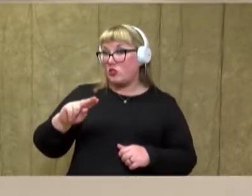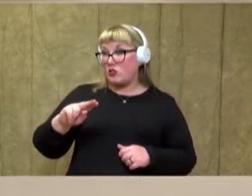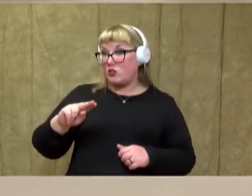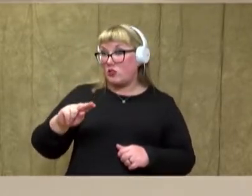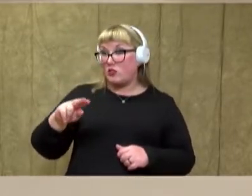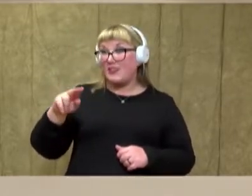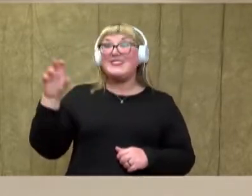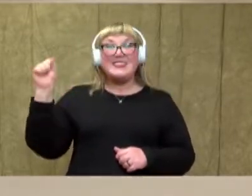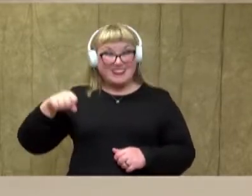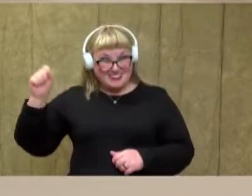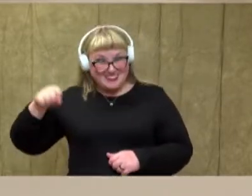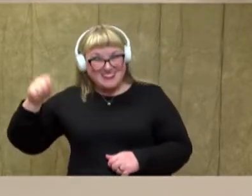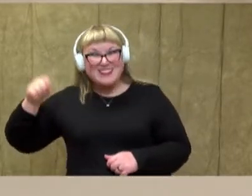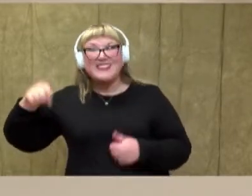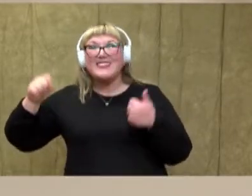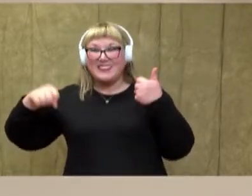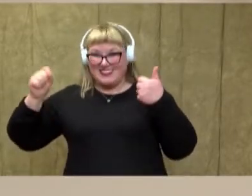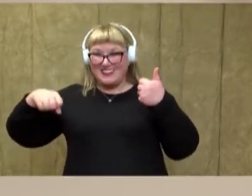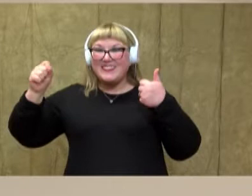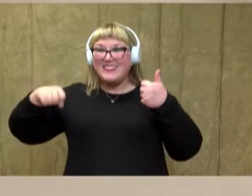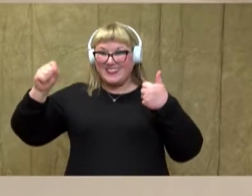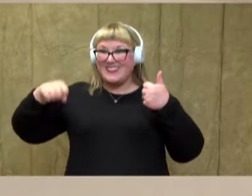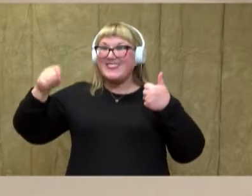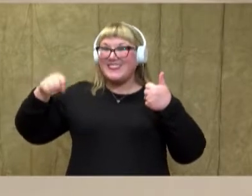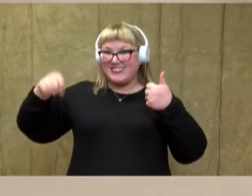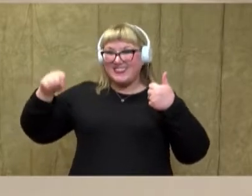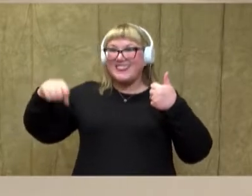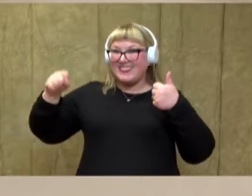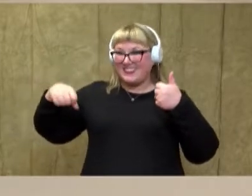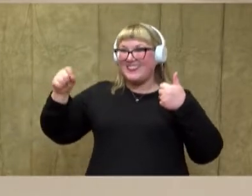Give me a big yes and a thumbs up if you do.